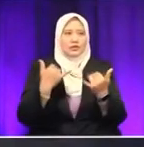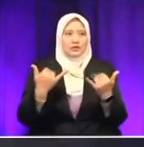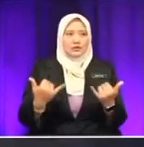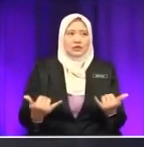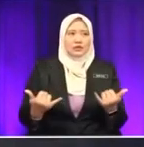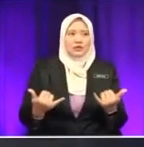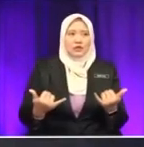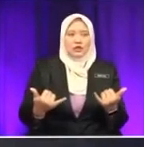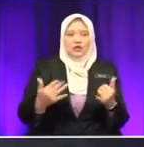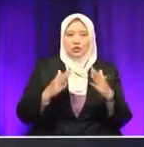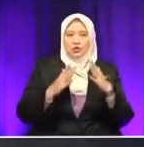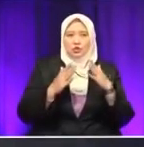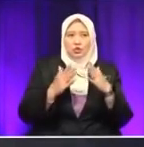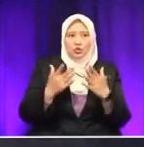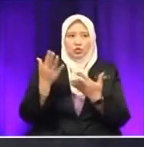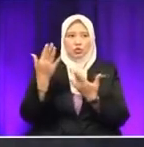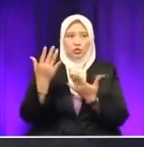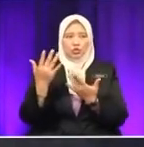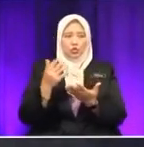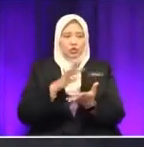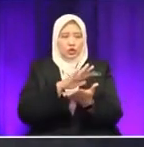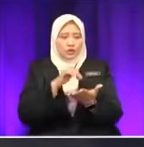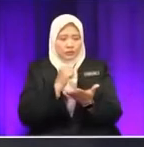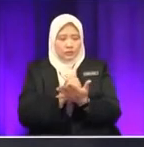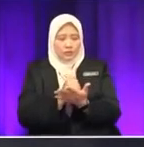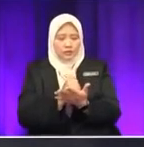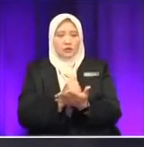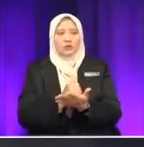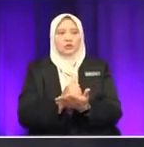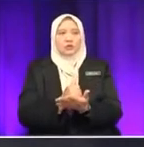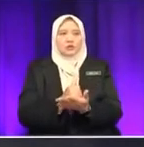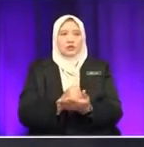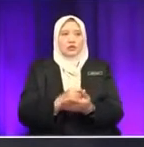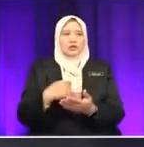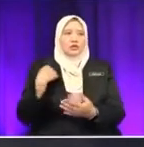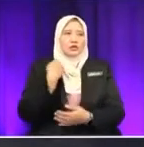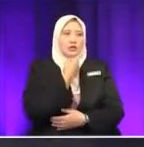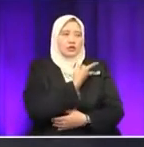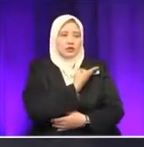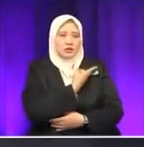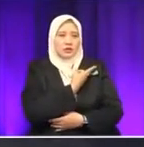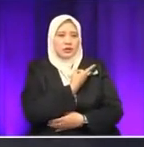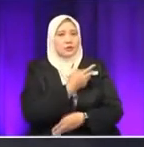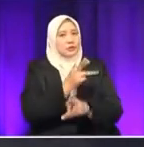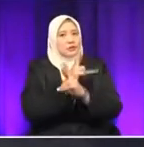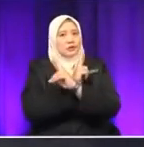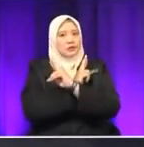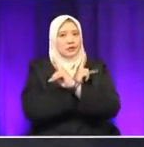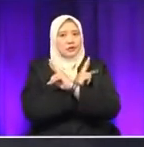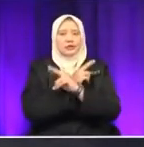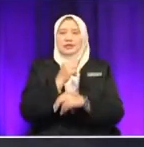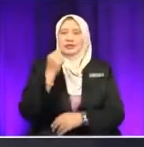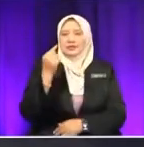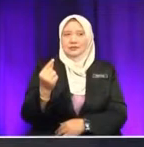please grasp that, okay? Grasp that, digest that, and we are going to be going for a very short commercial break and come back to learn and